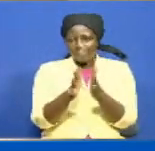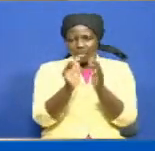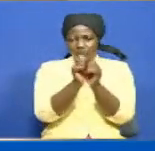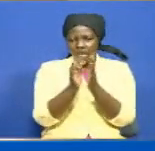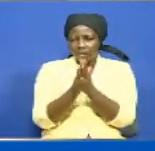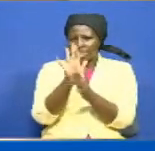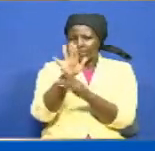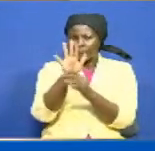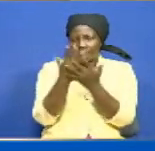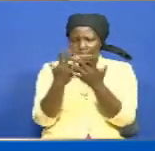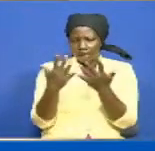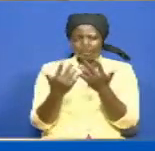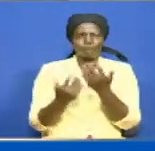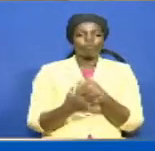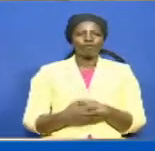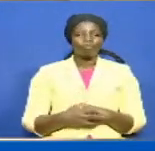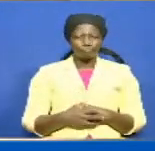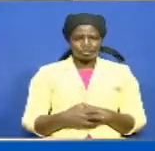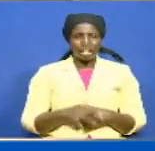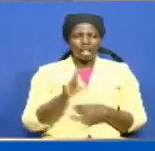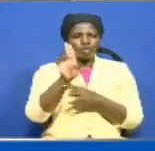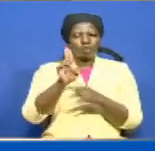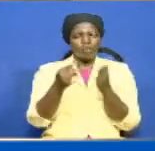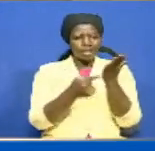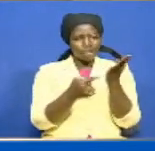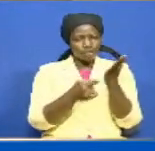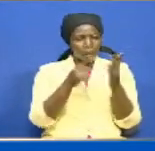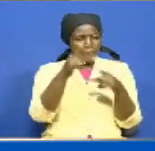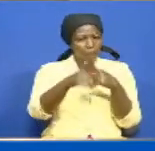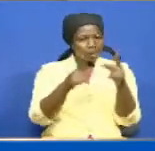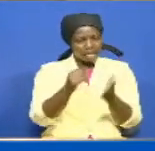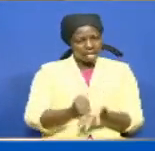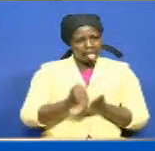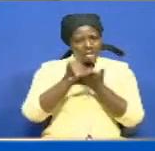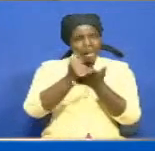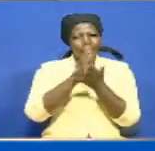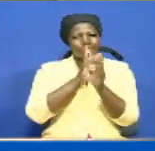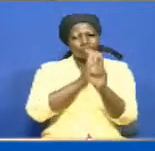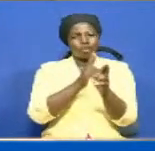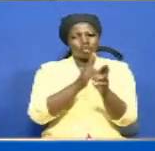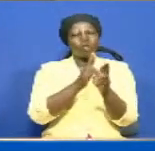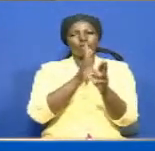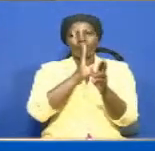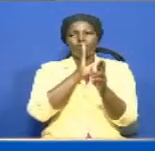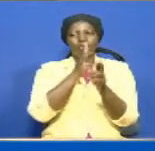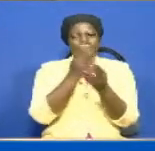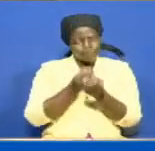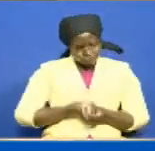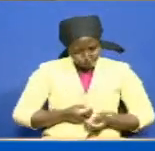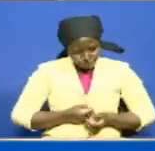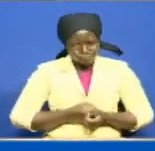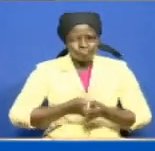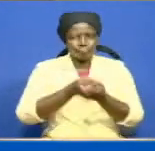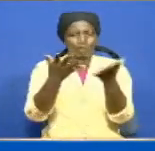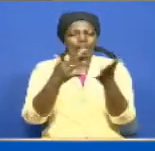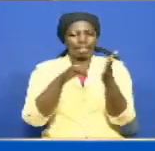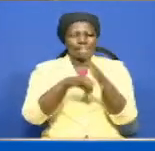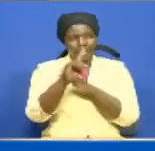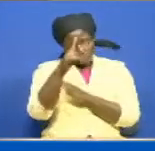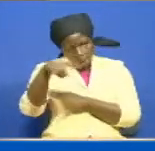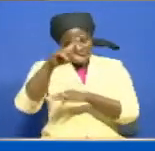The use of digital processes enabled the results to be released in record